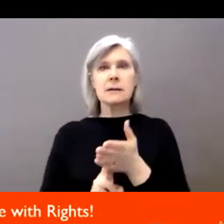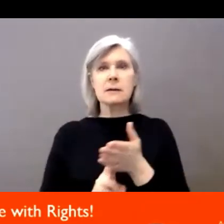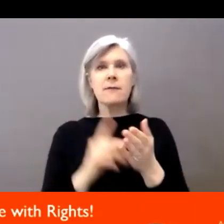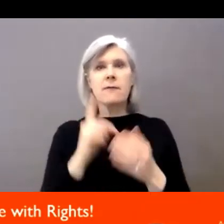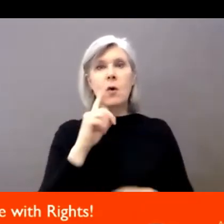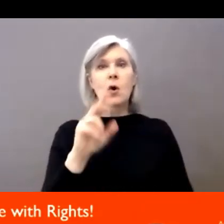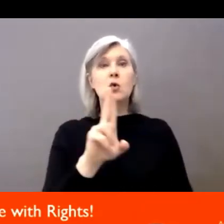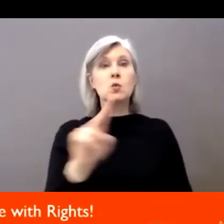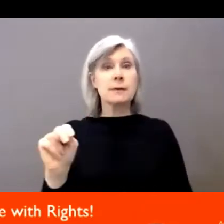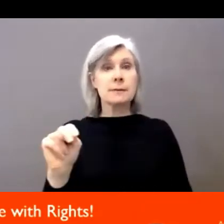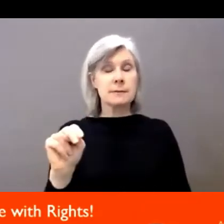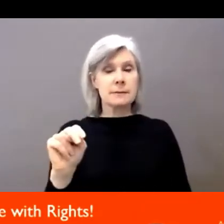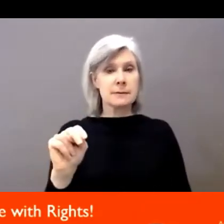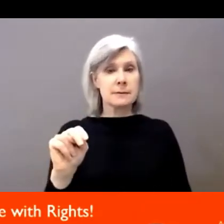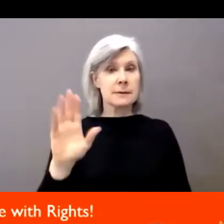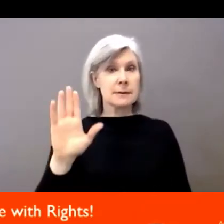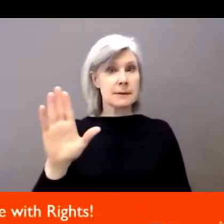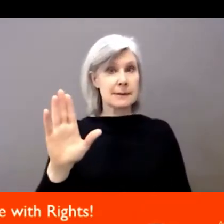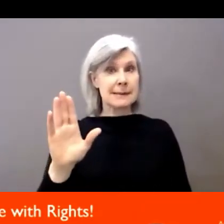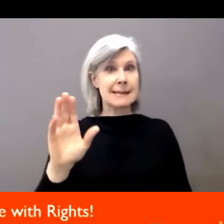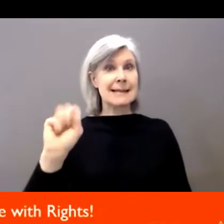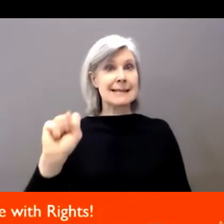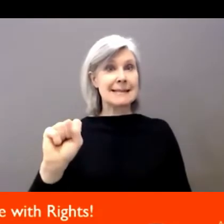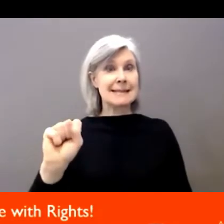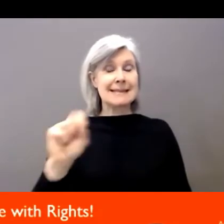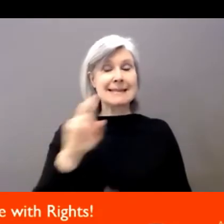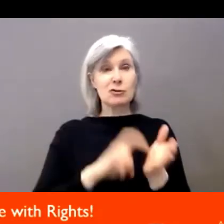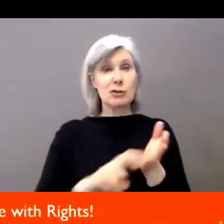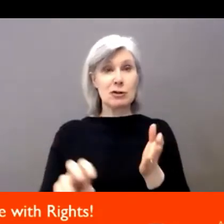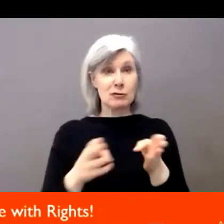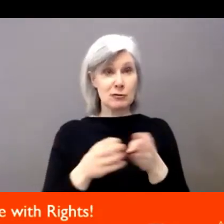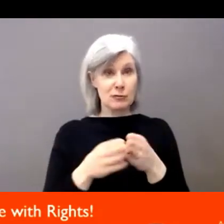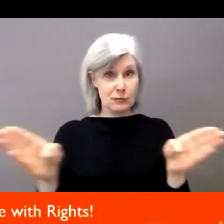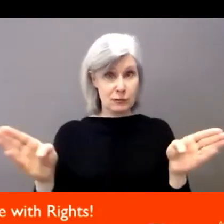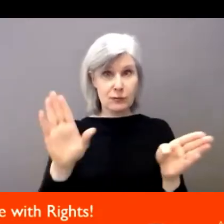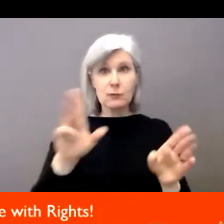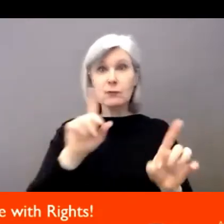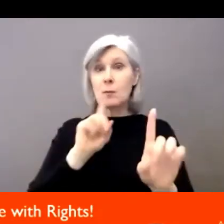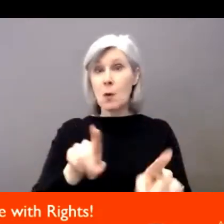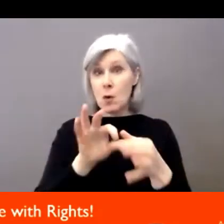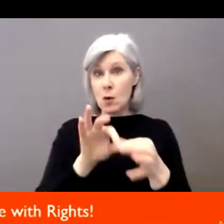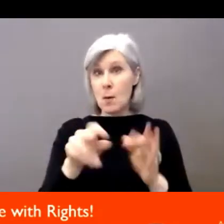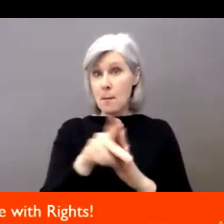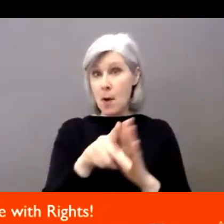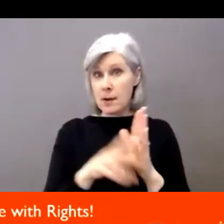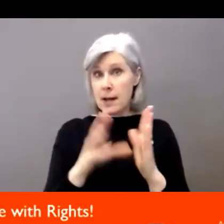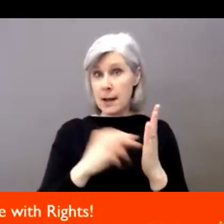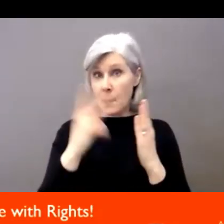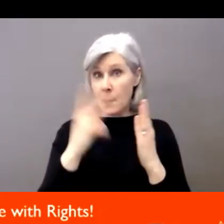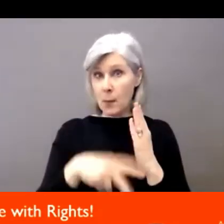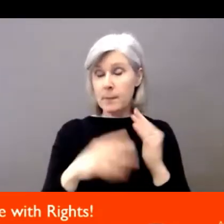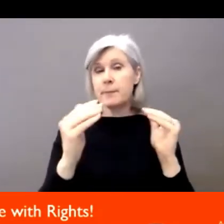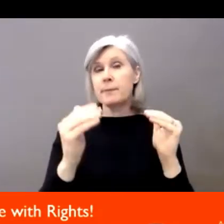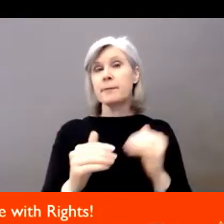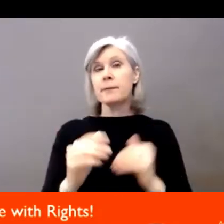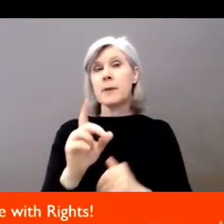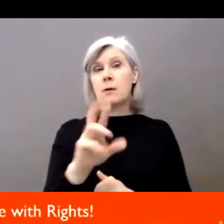General's really important report on policy and programming. We also have Dr. Alex